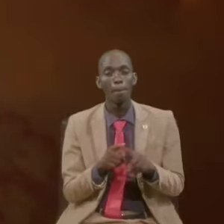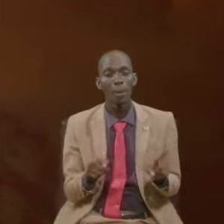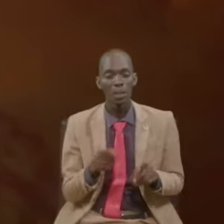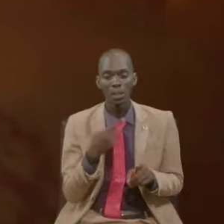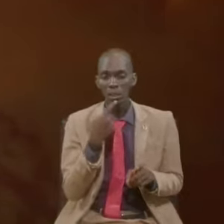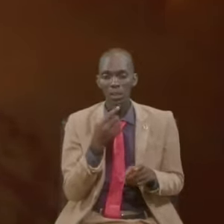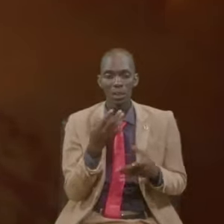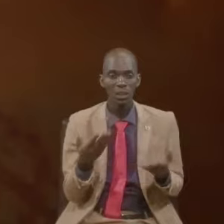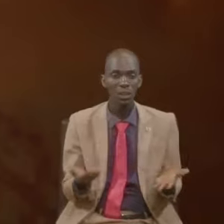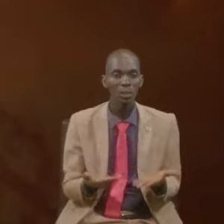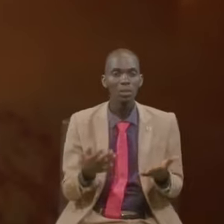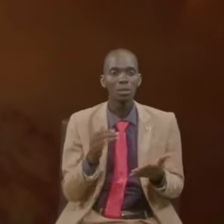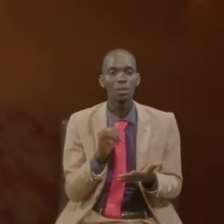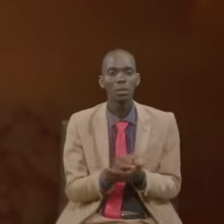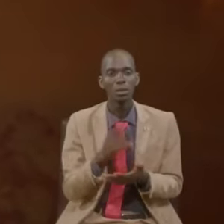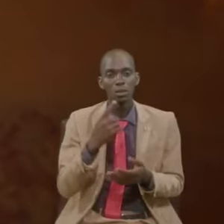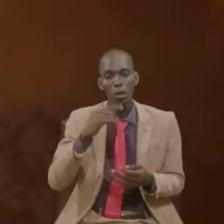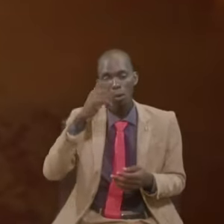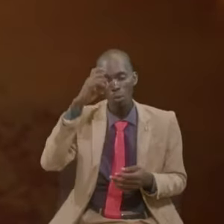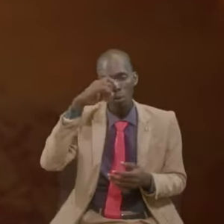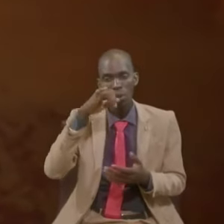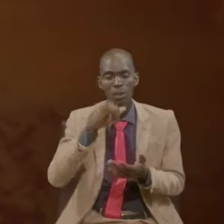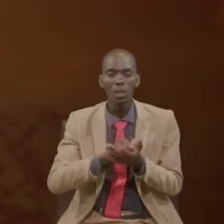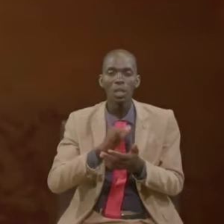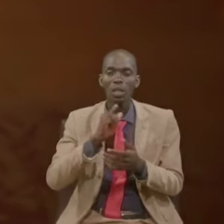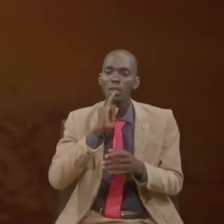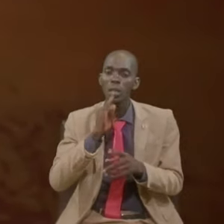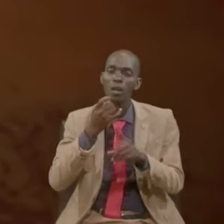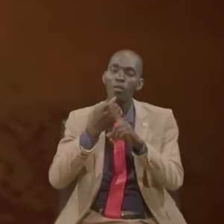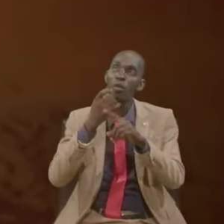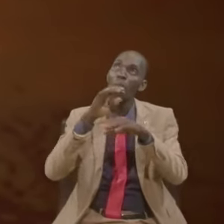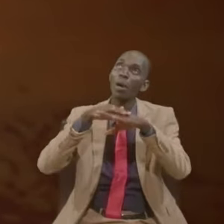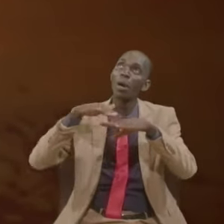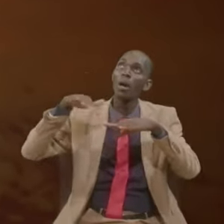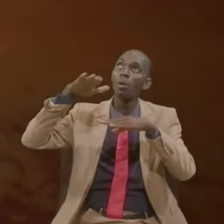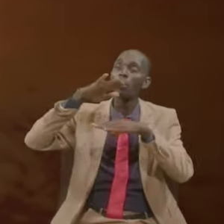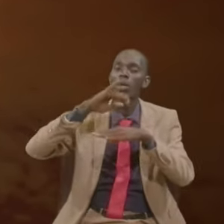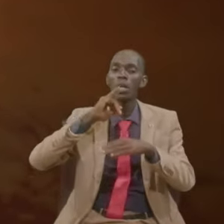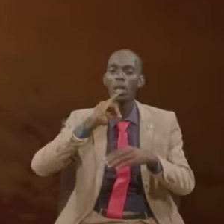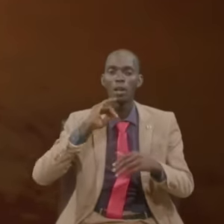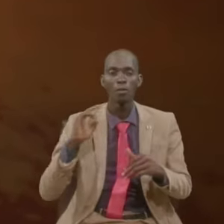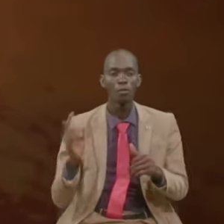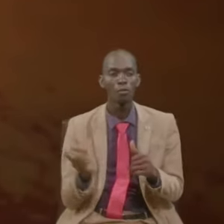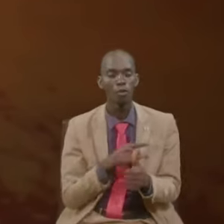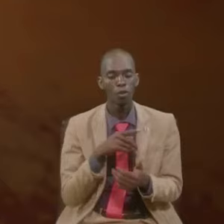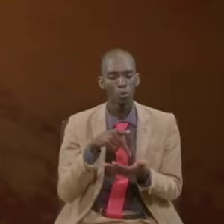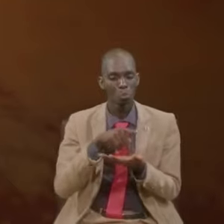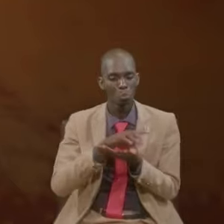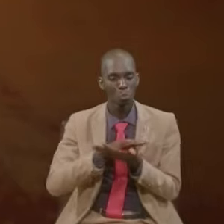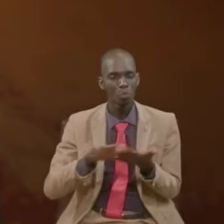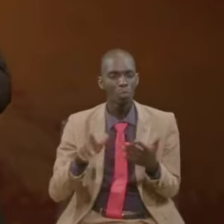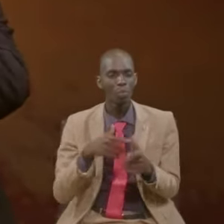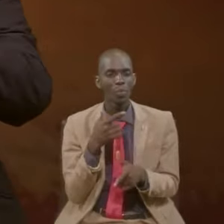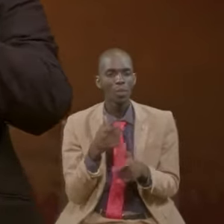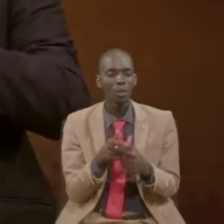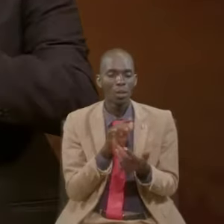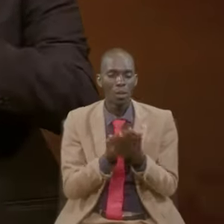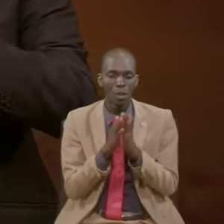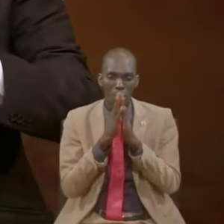wisdom which is from above is first pure, then